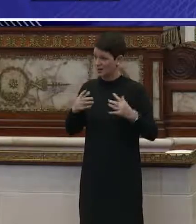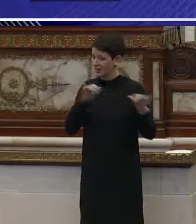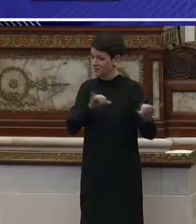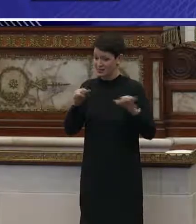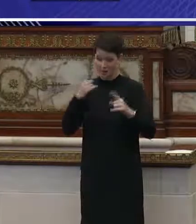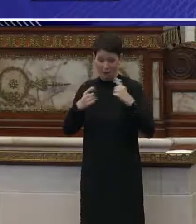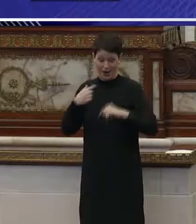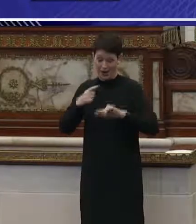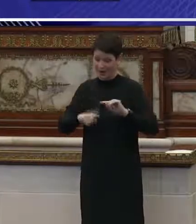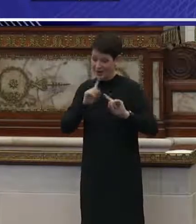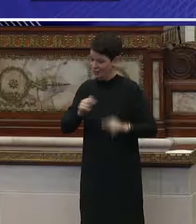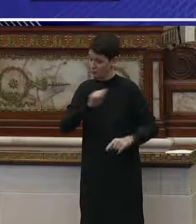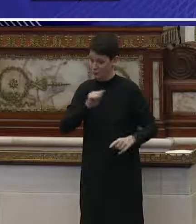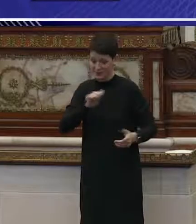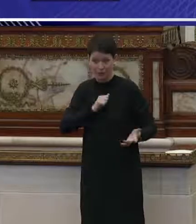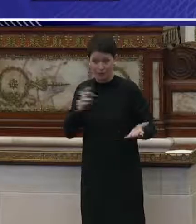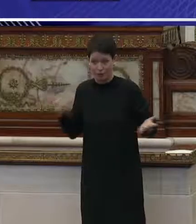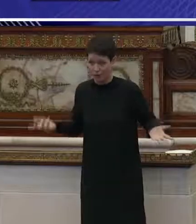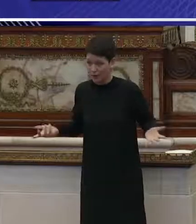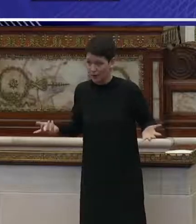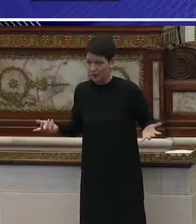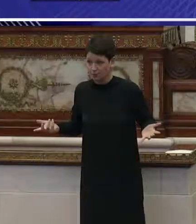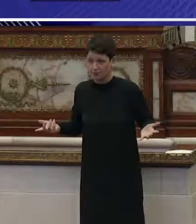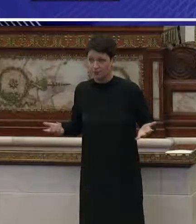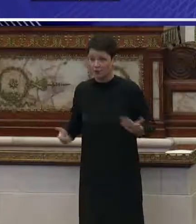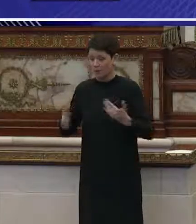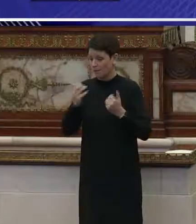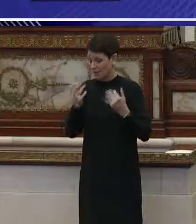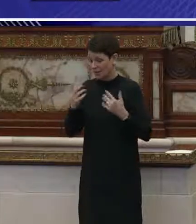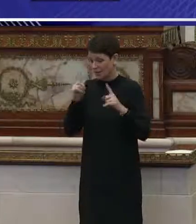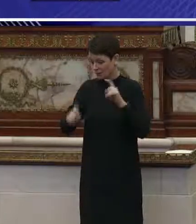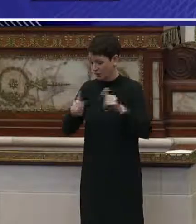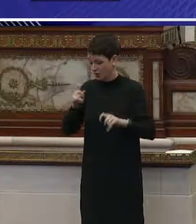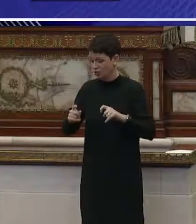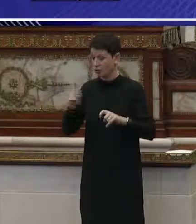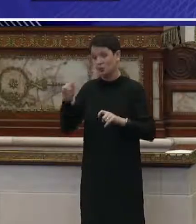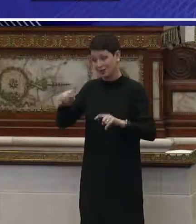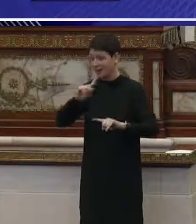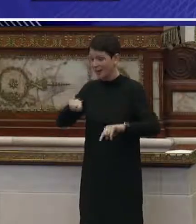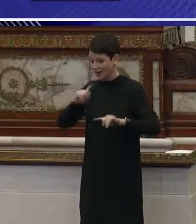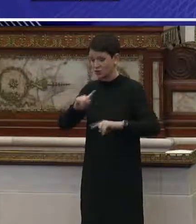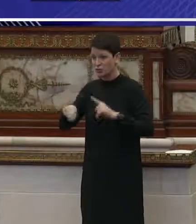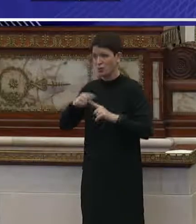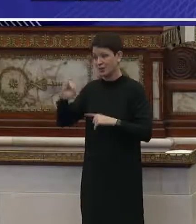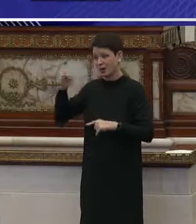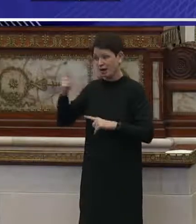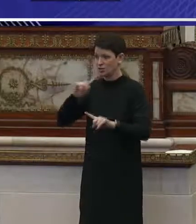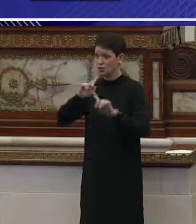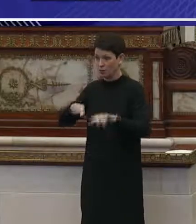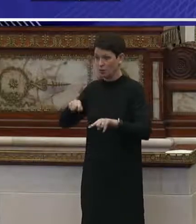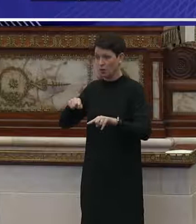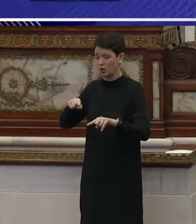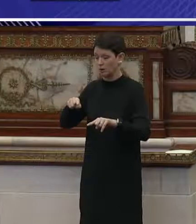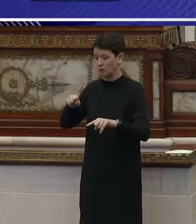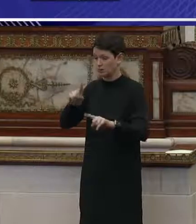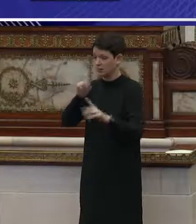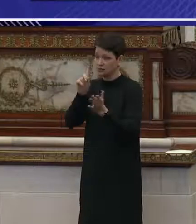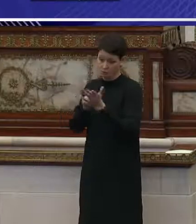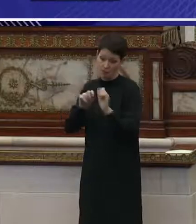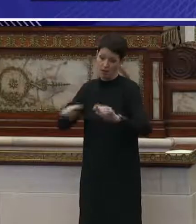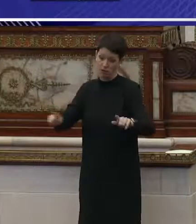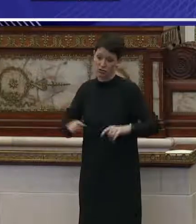that I cannot answer myself. The rest of those questions are going to have to be answered when the Inspector General report comes